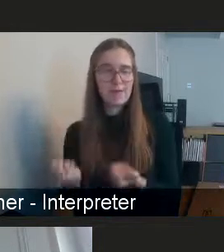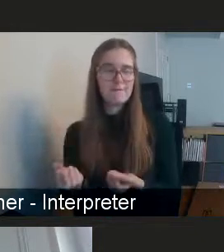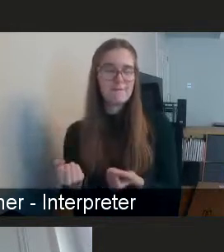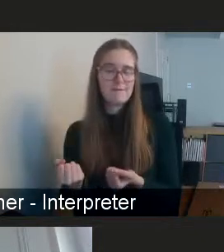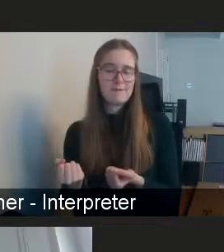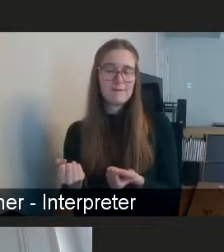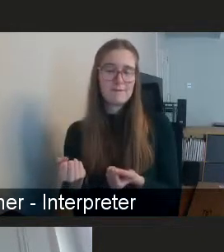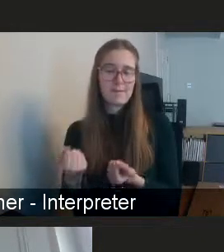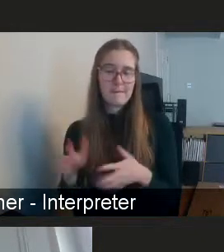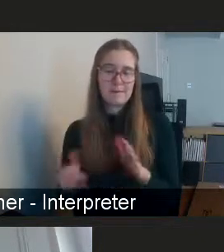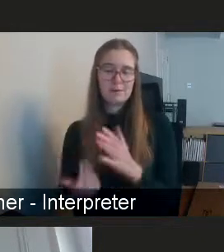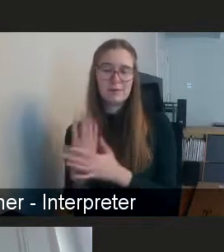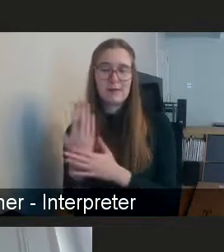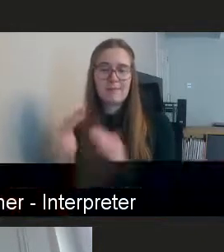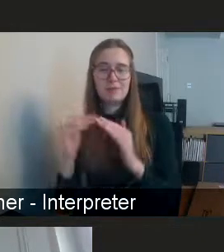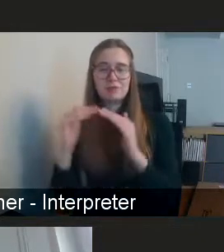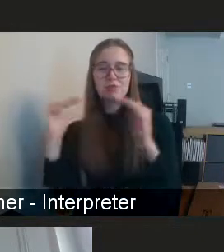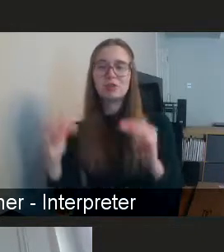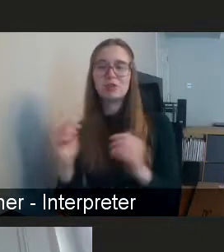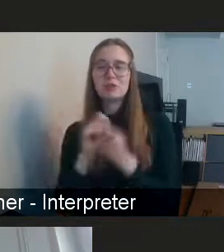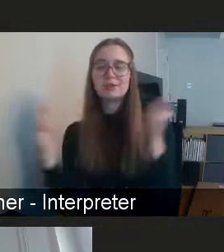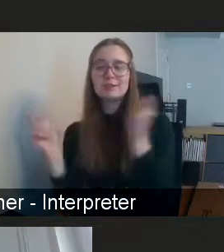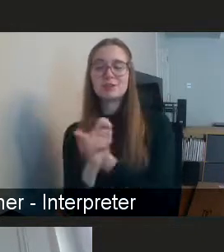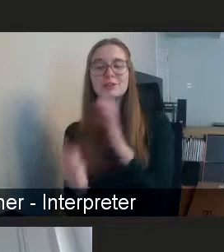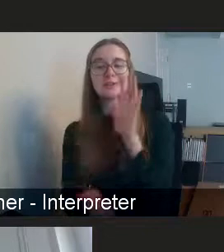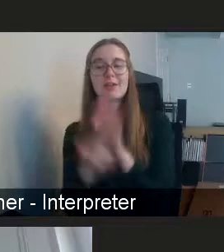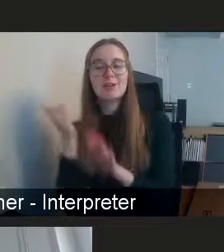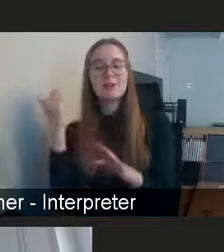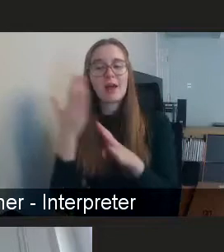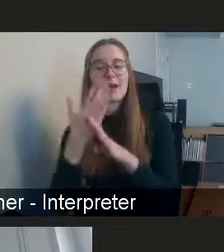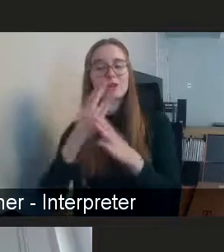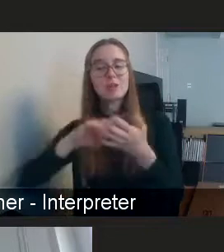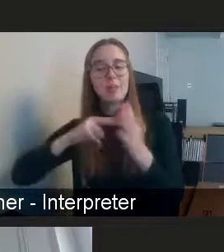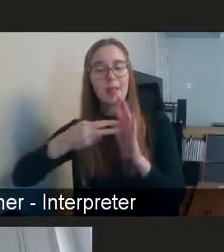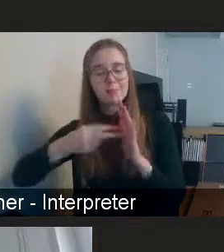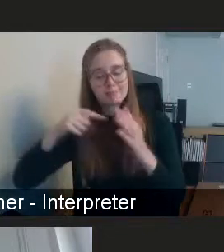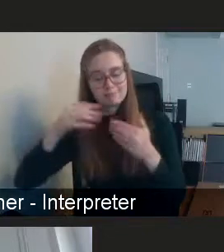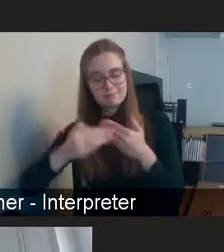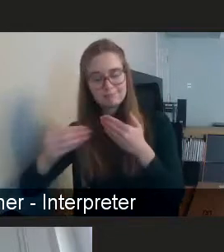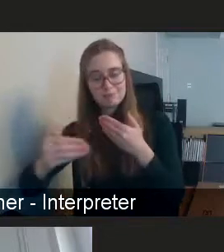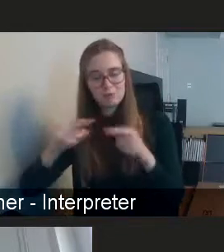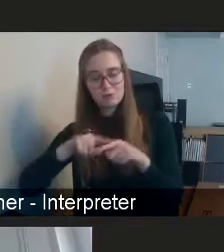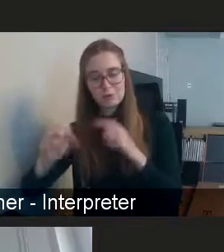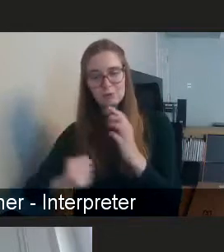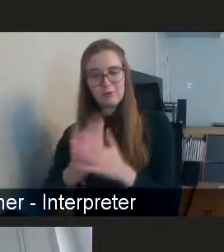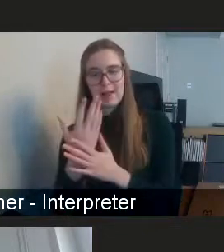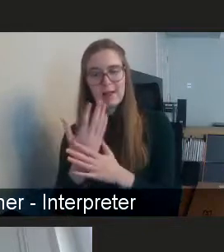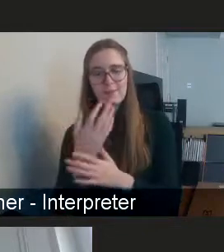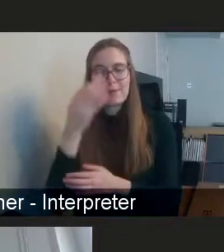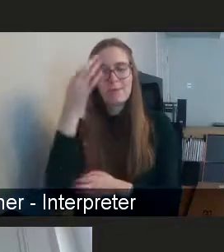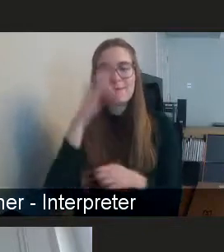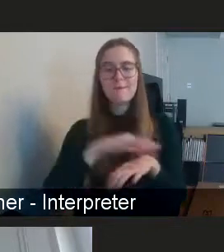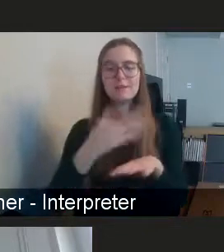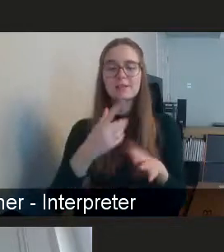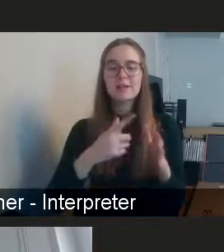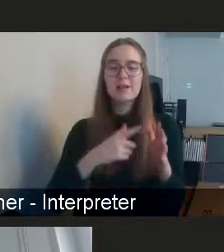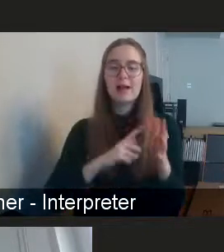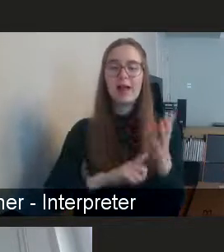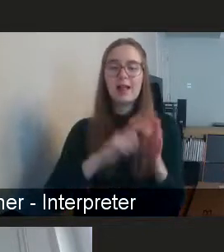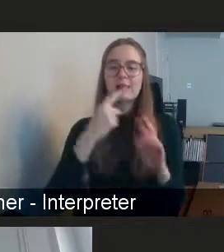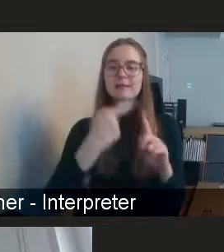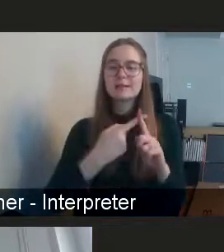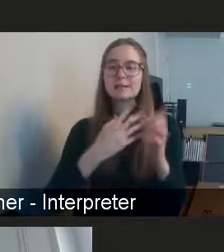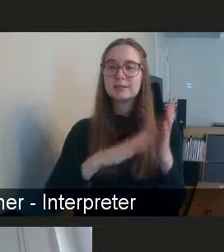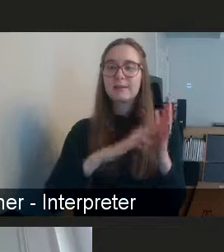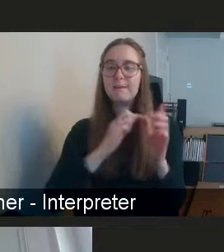we're developing a Just Transition Skills Action Plan, that's being kind of authored by Professor Alan McGregor from Glasgow University,